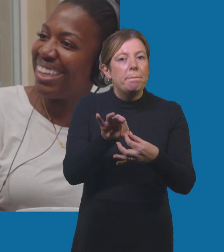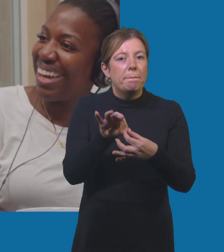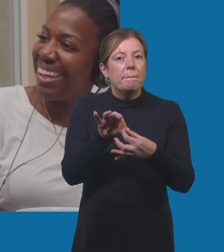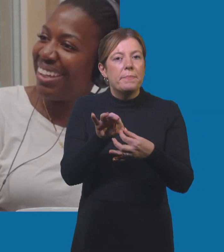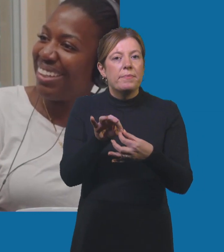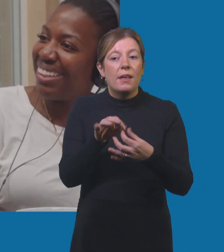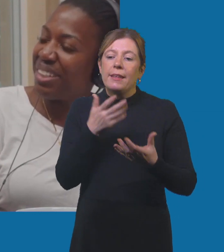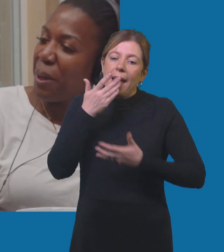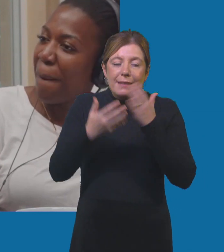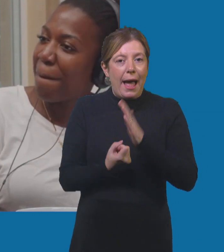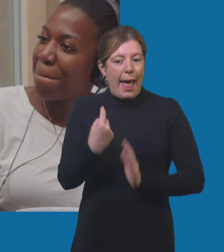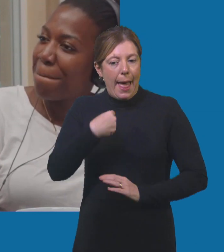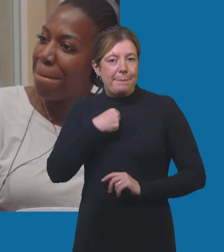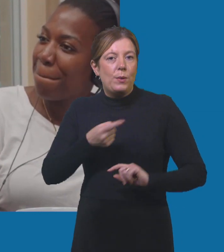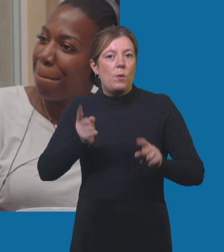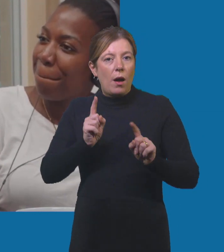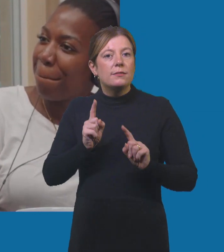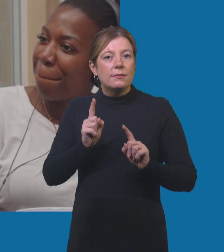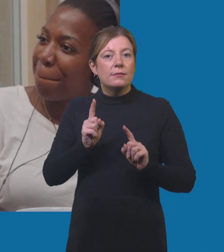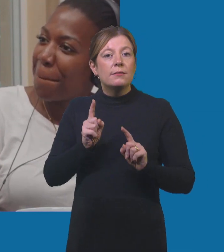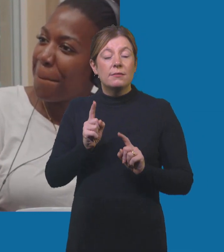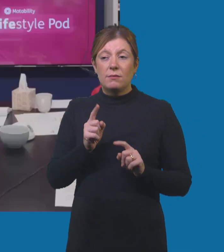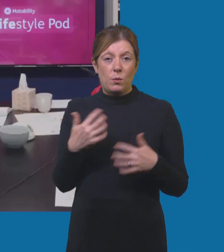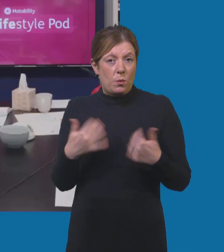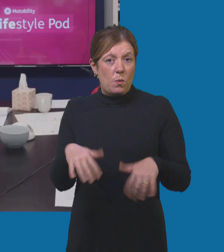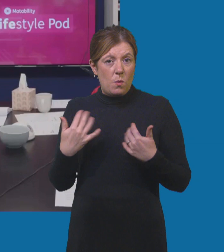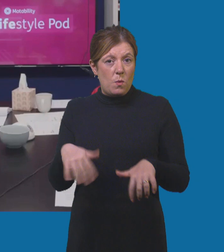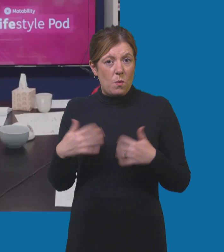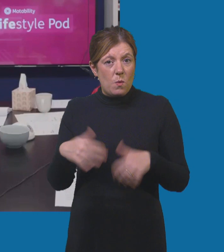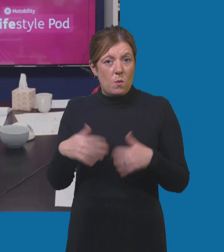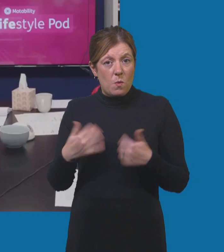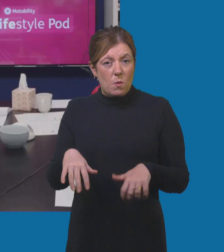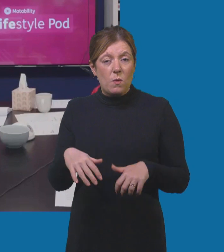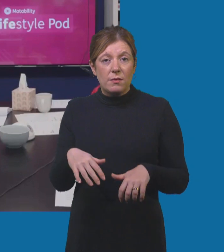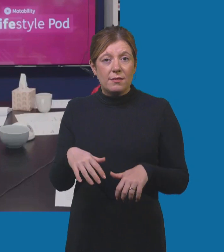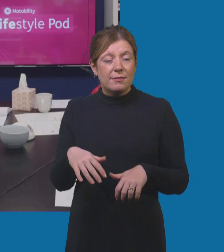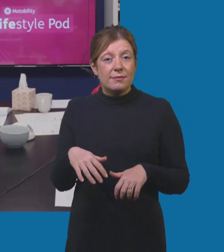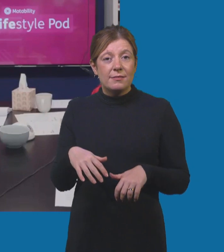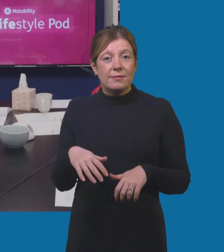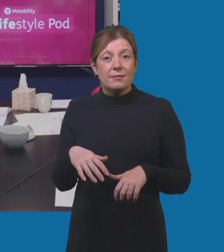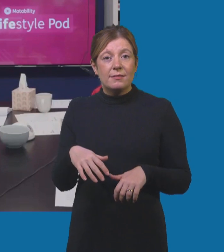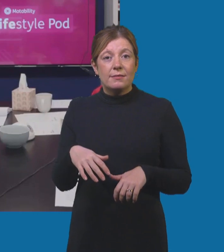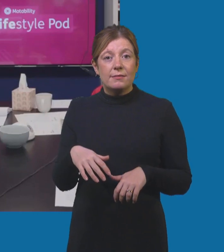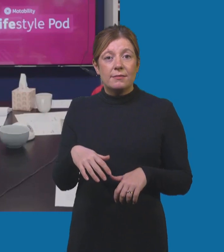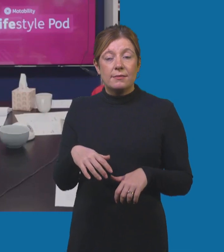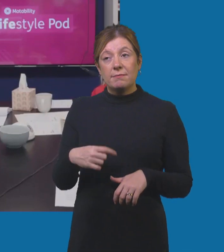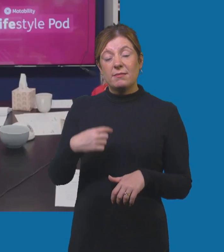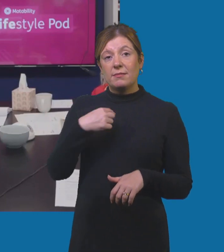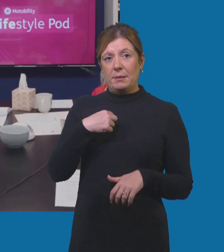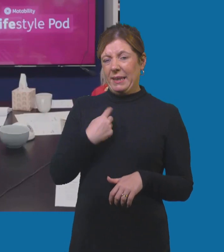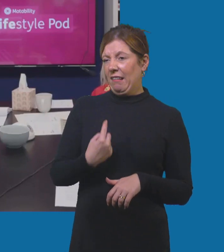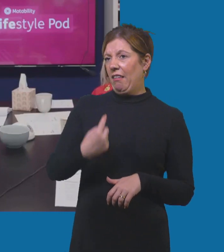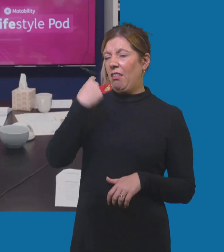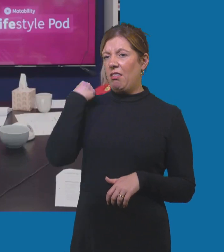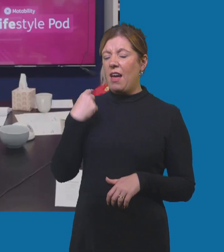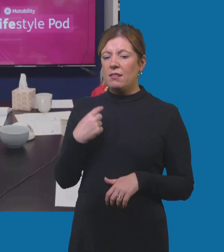into telling your story or whatever it is you're there to do, and it's amazing. And you think if you can take something which once in my life I thought was